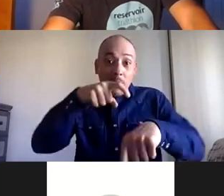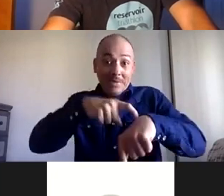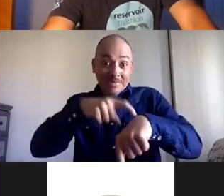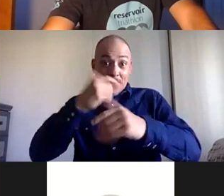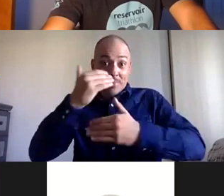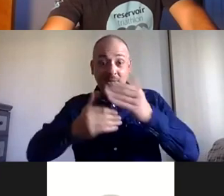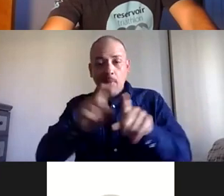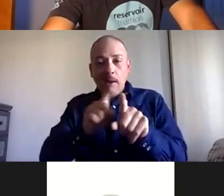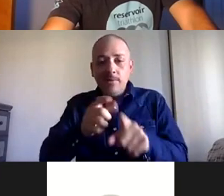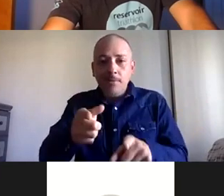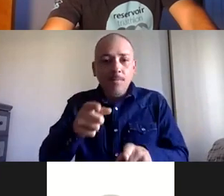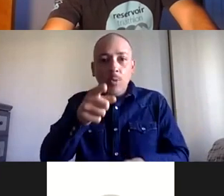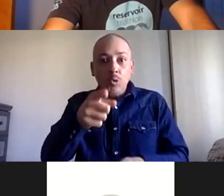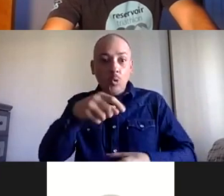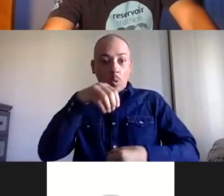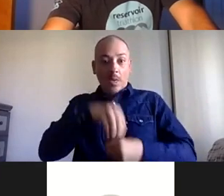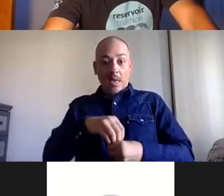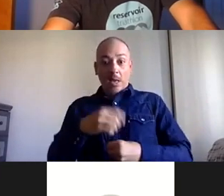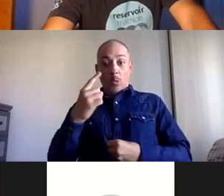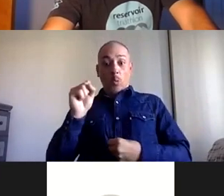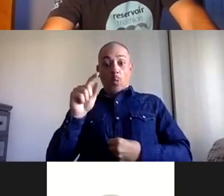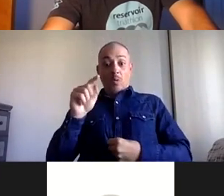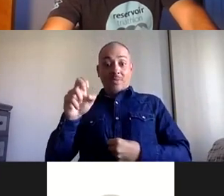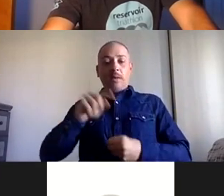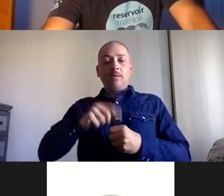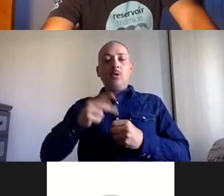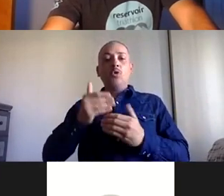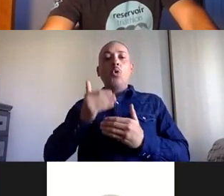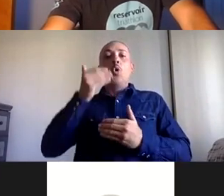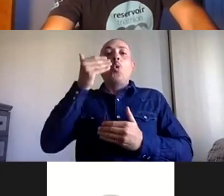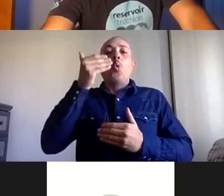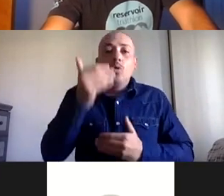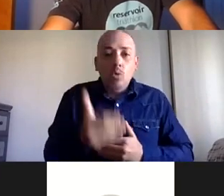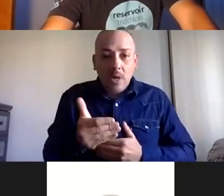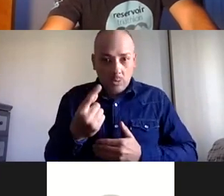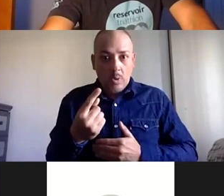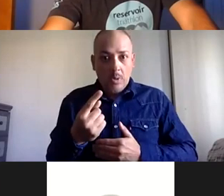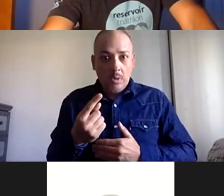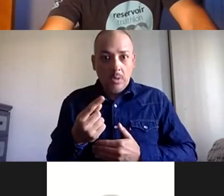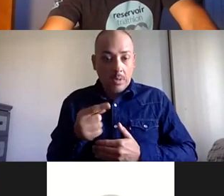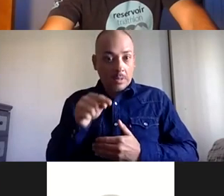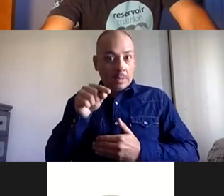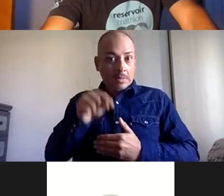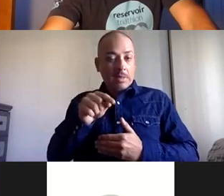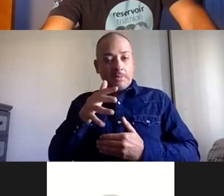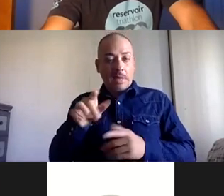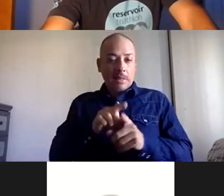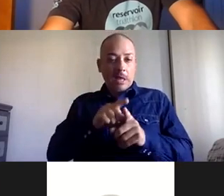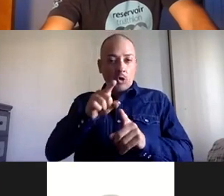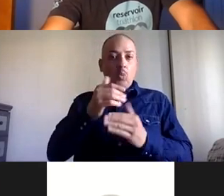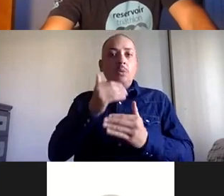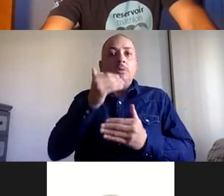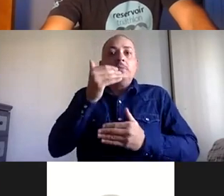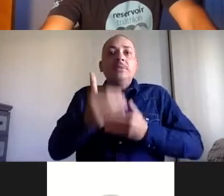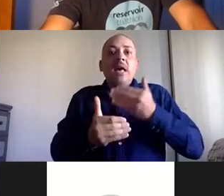as, you were in one state and then you're going into the next state. So that's kind of like you're stepping through